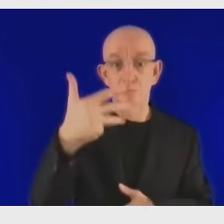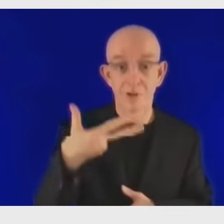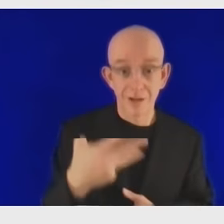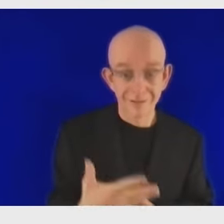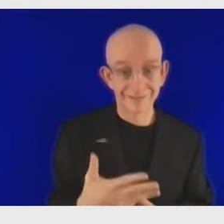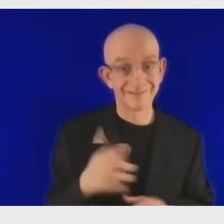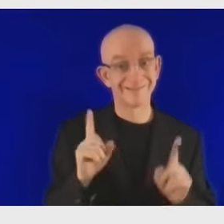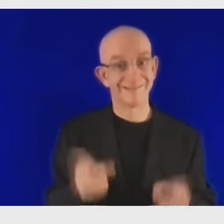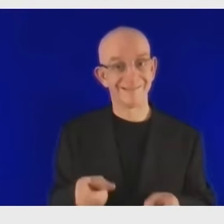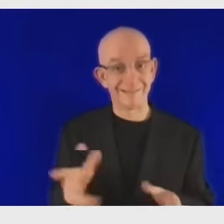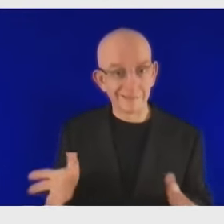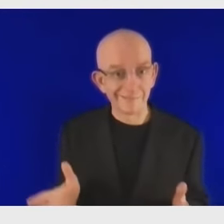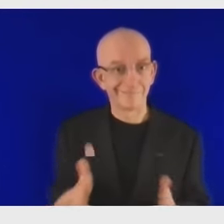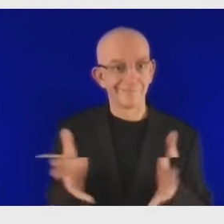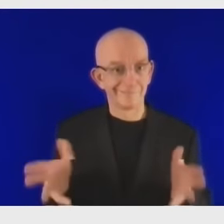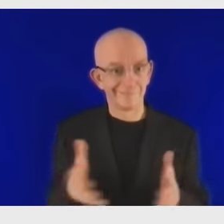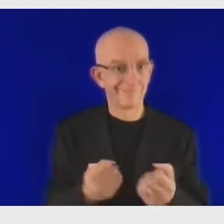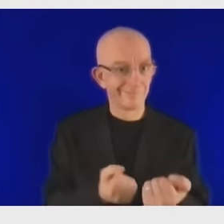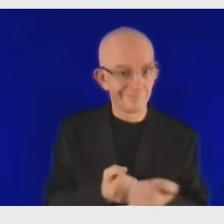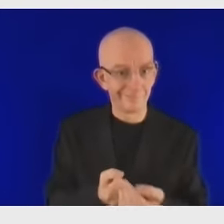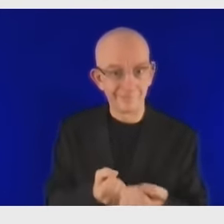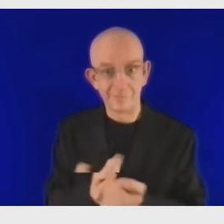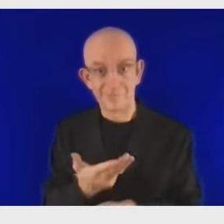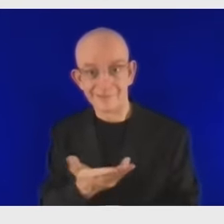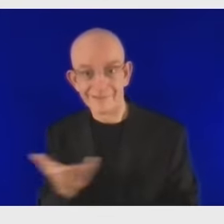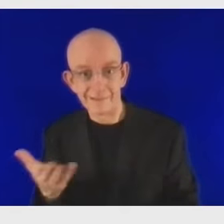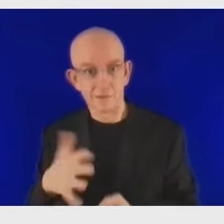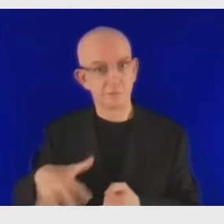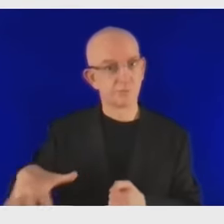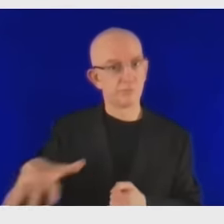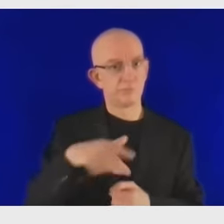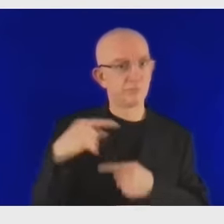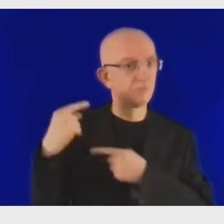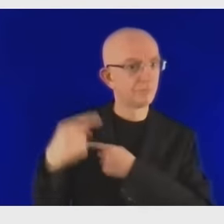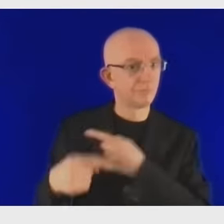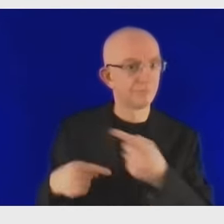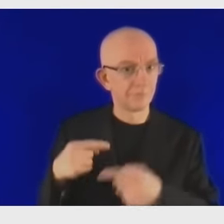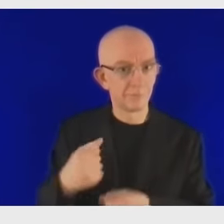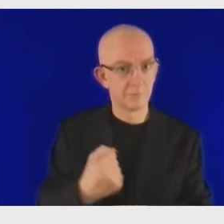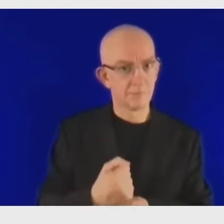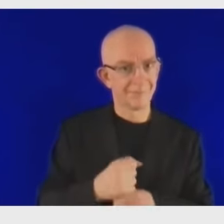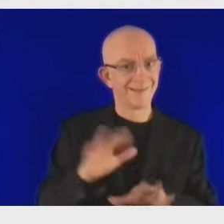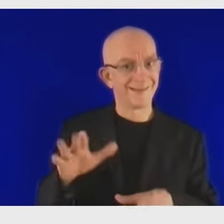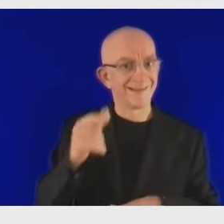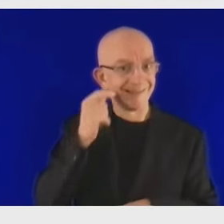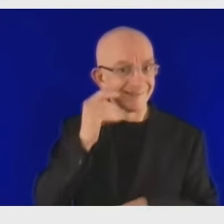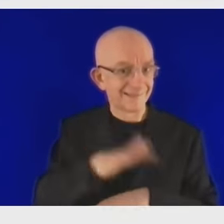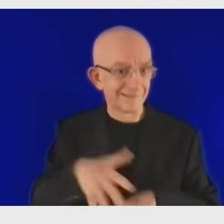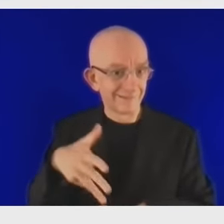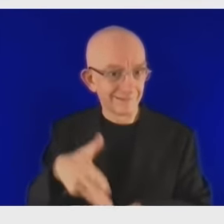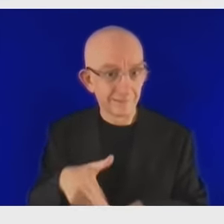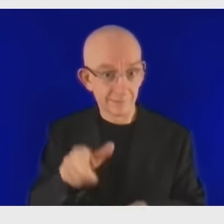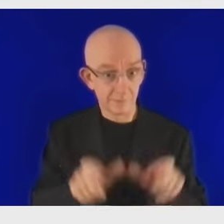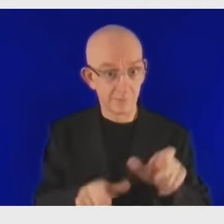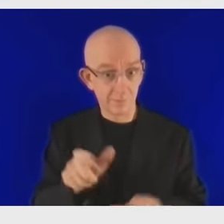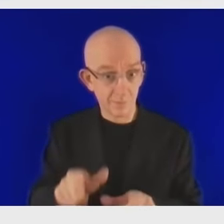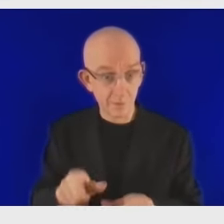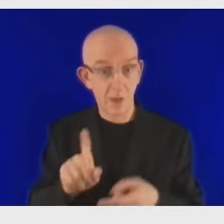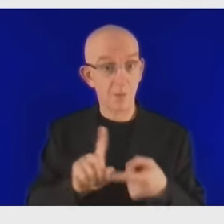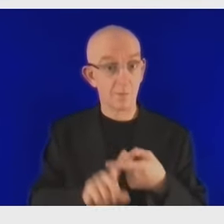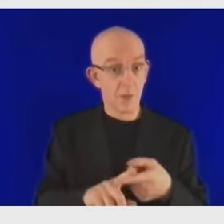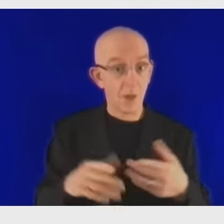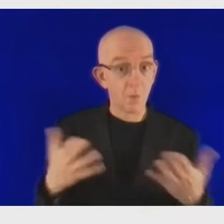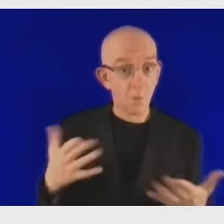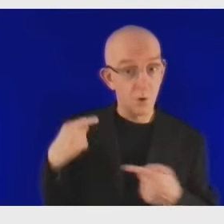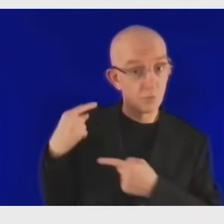practices of the indigenous communities also needs to be embedded in the national and the global policymaking processes. And when I